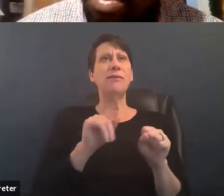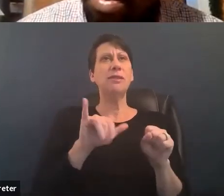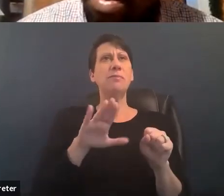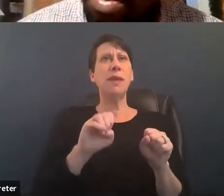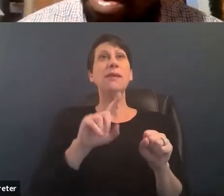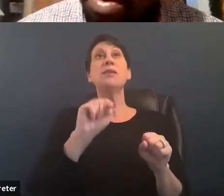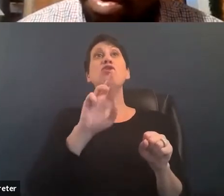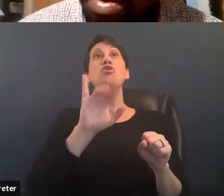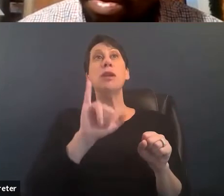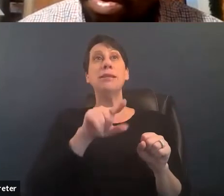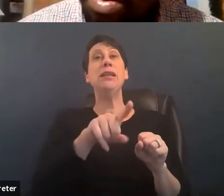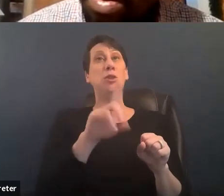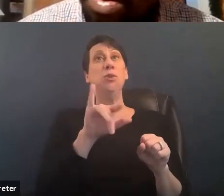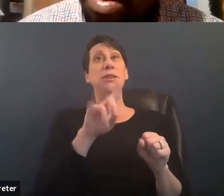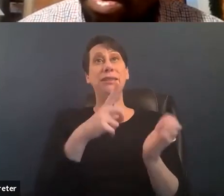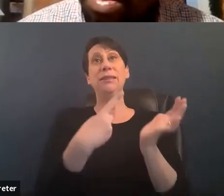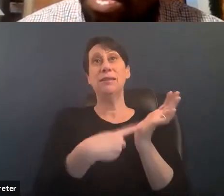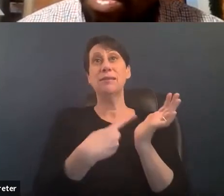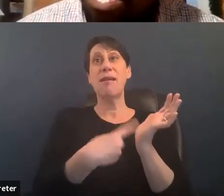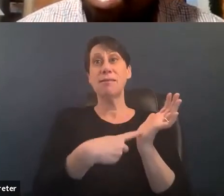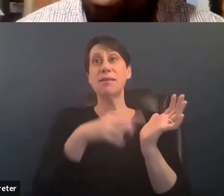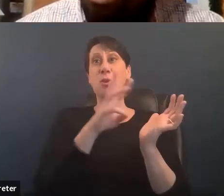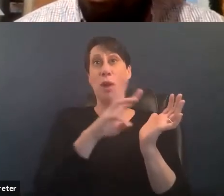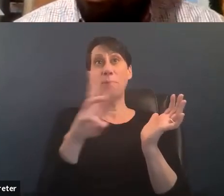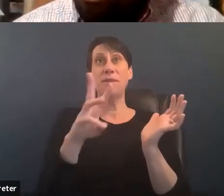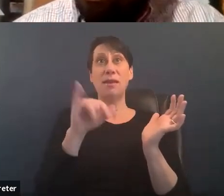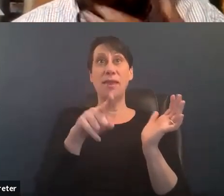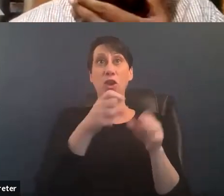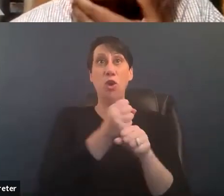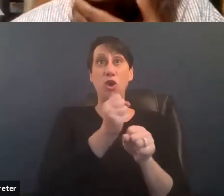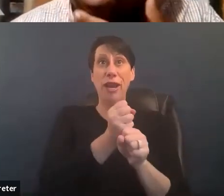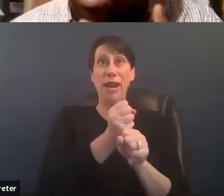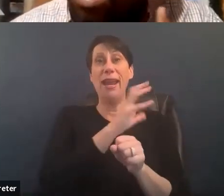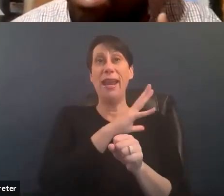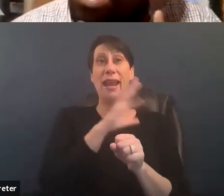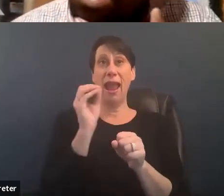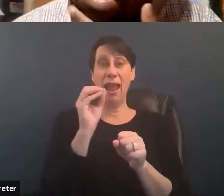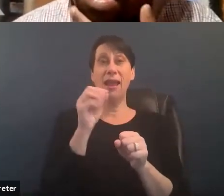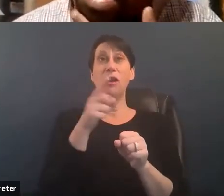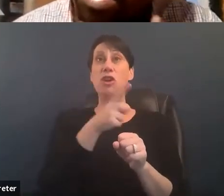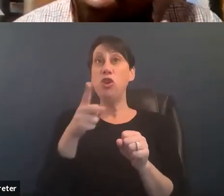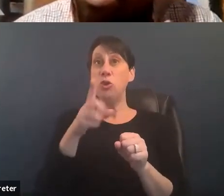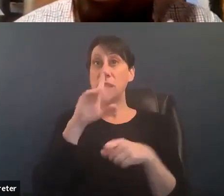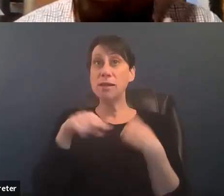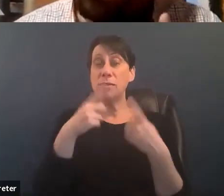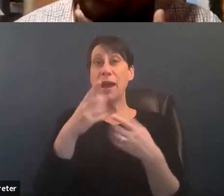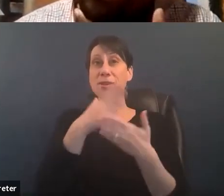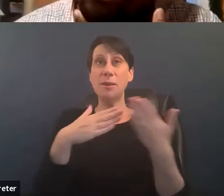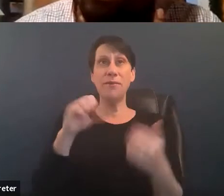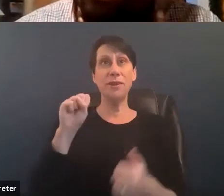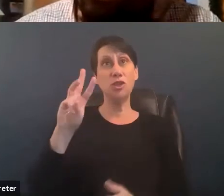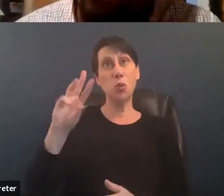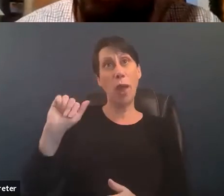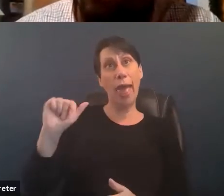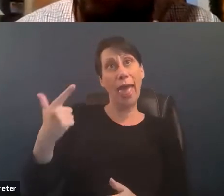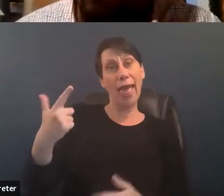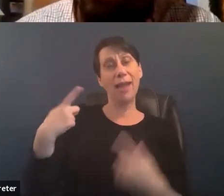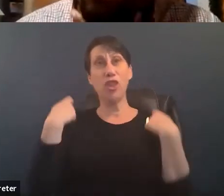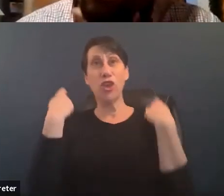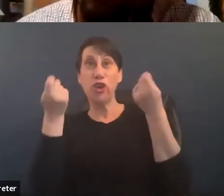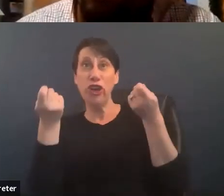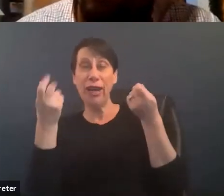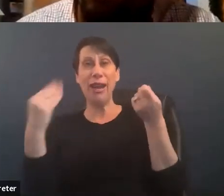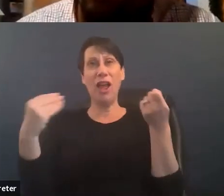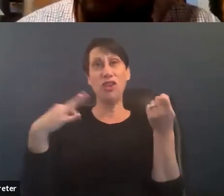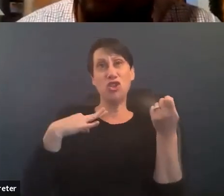talked about the website that you're creating, and you all have talked about some of the swag, the hoodies and the level up